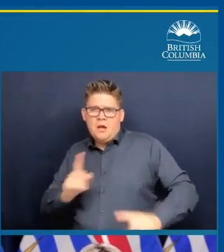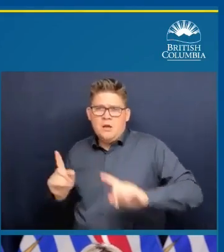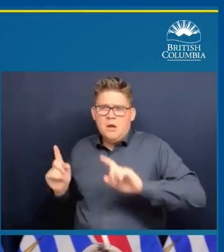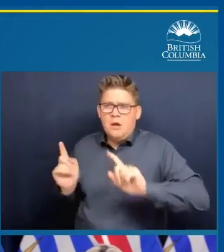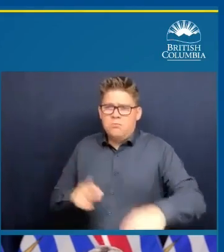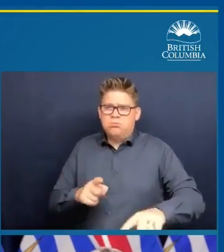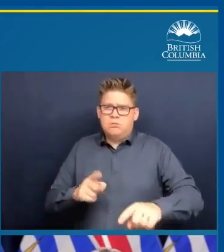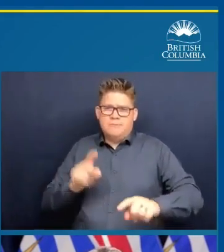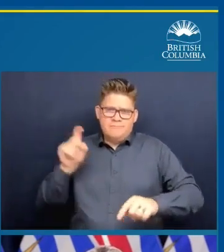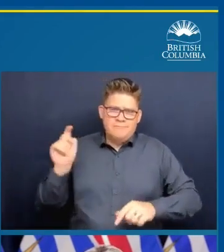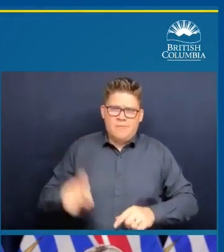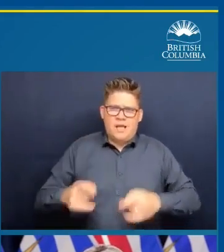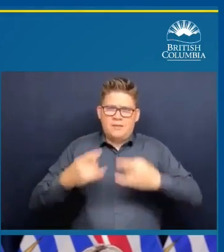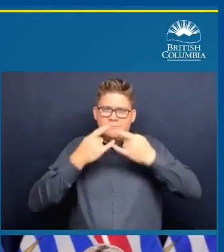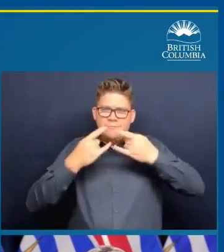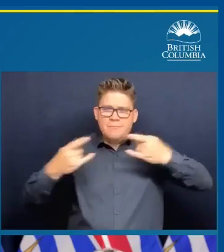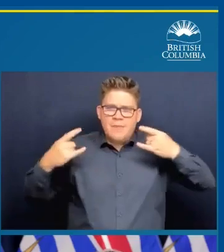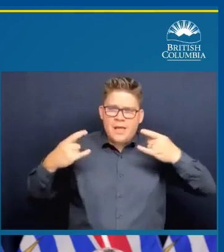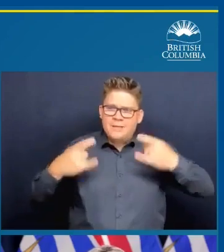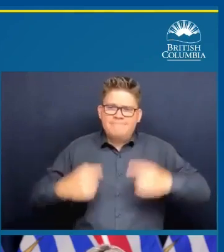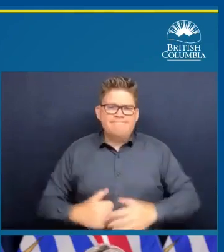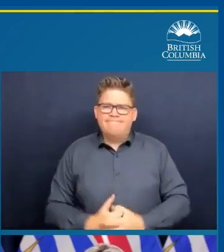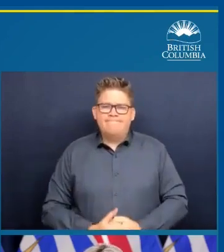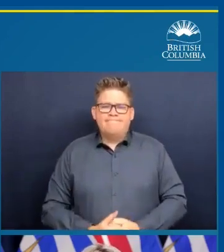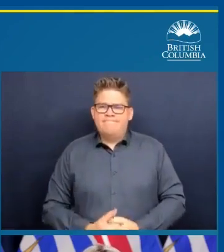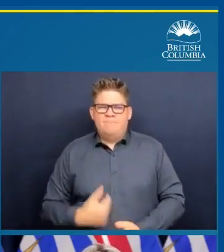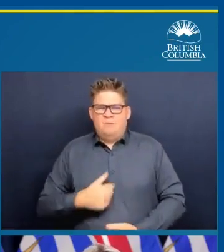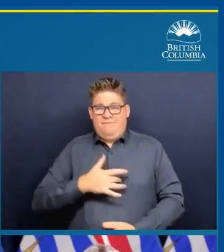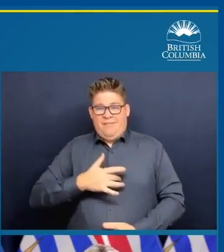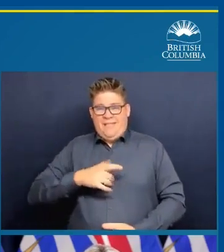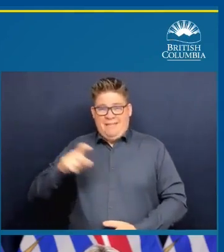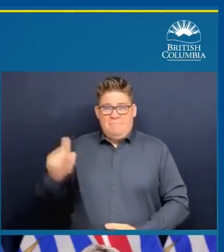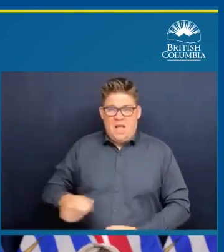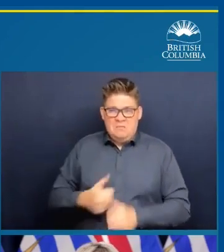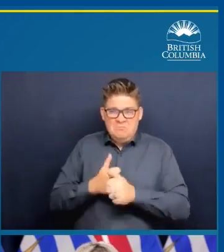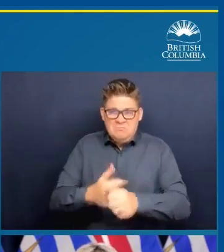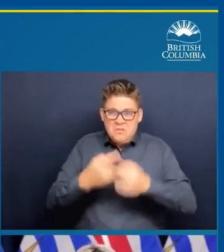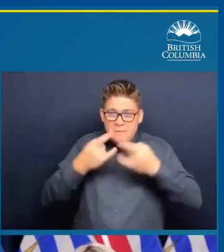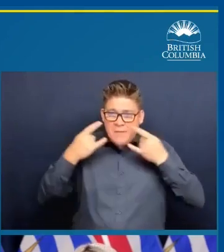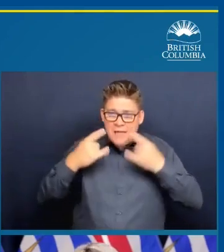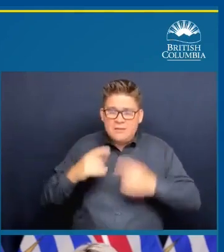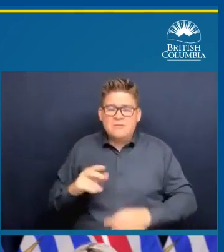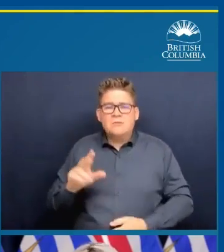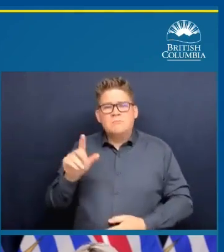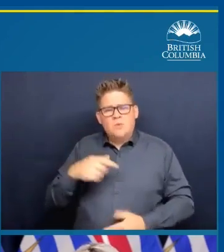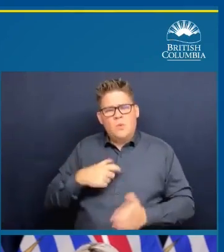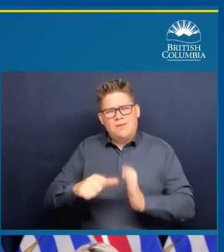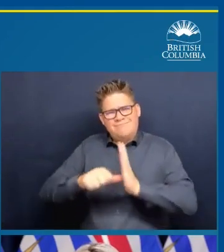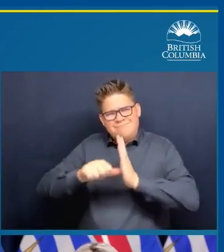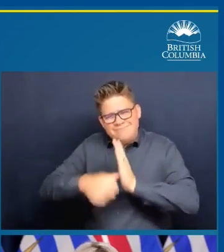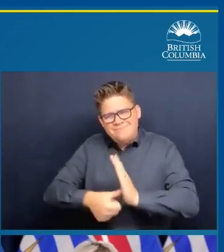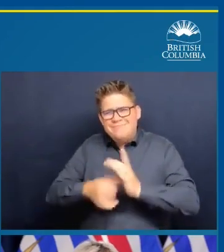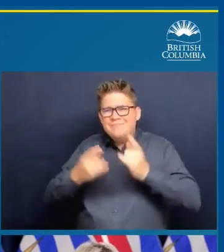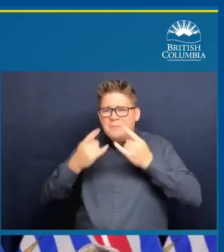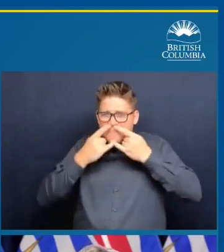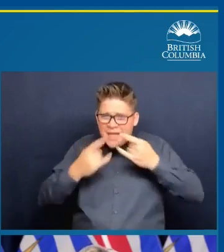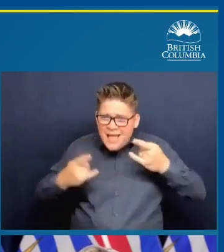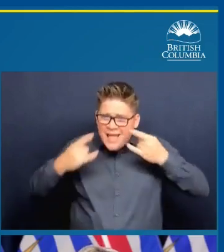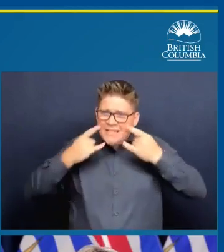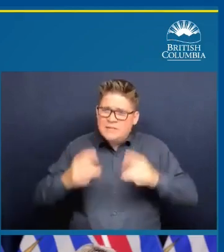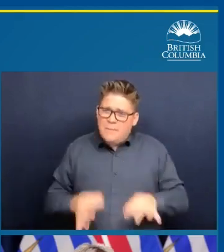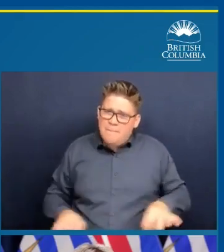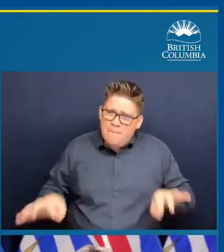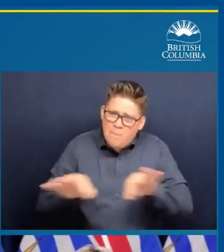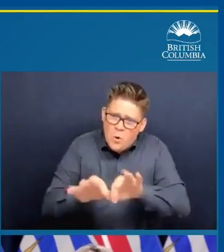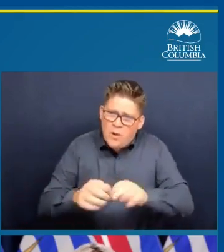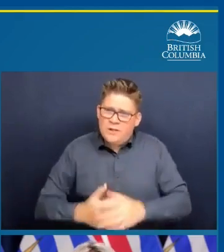masks are an important tool that we can all use during this time and in every respiratory season. We should have one